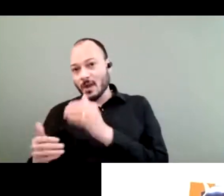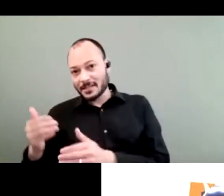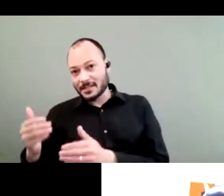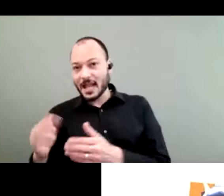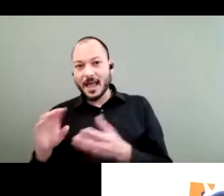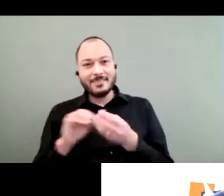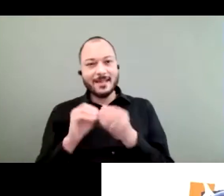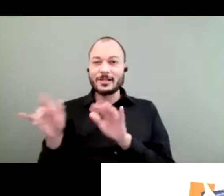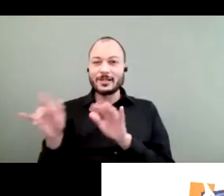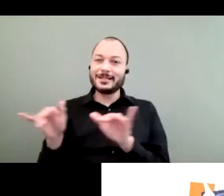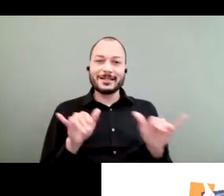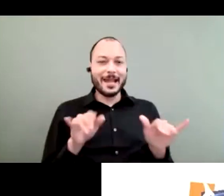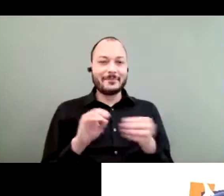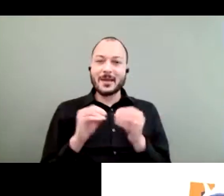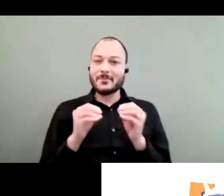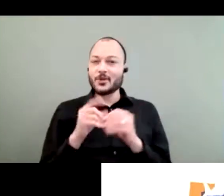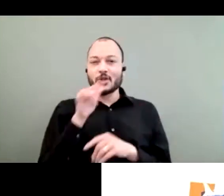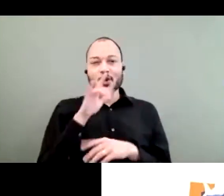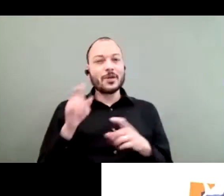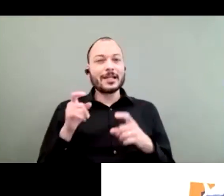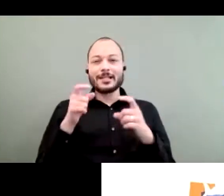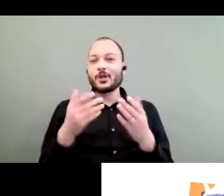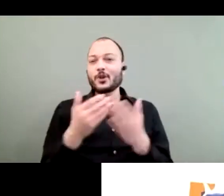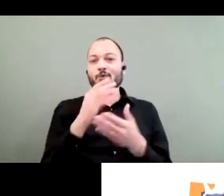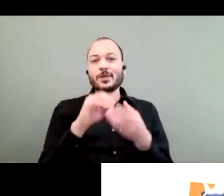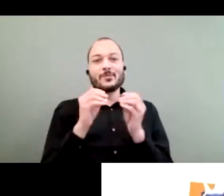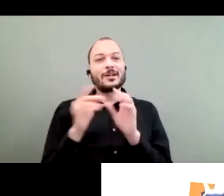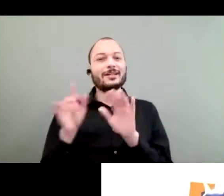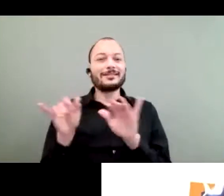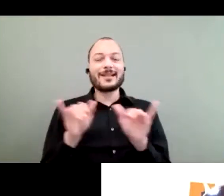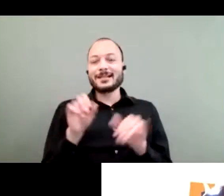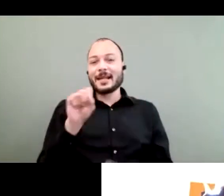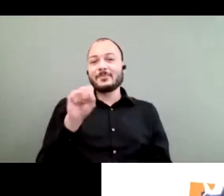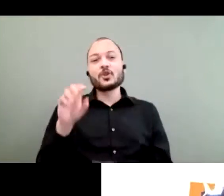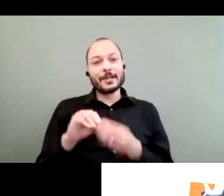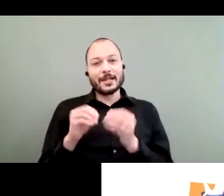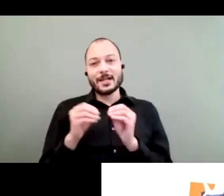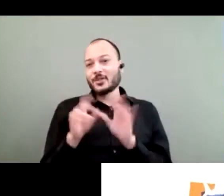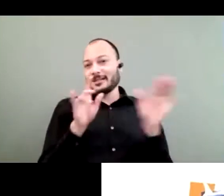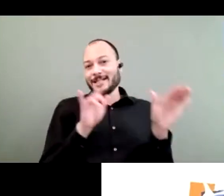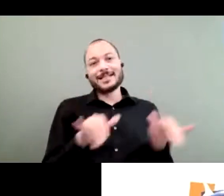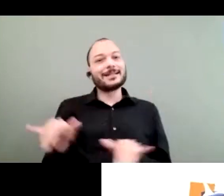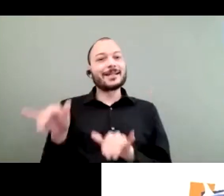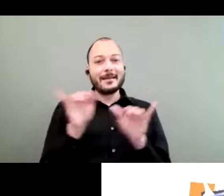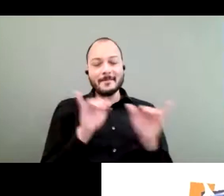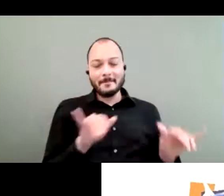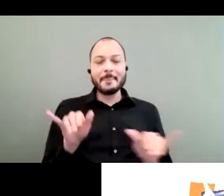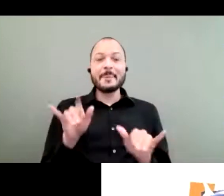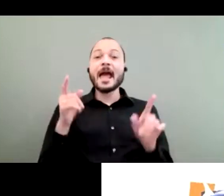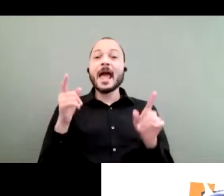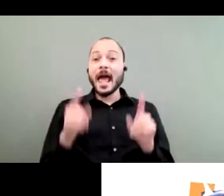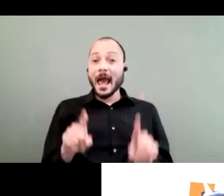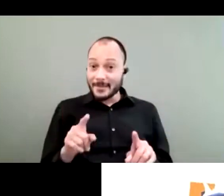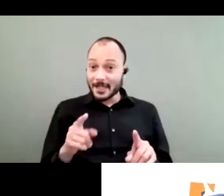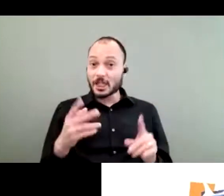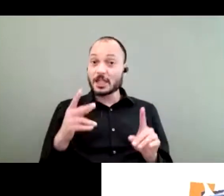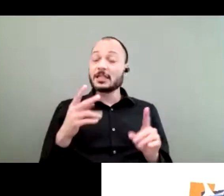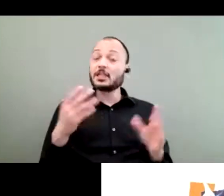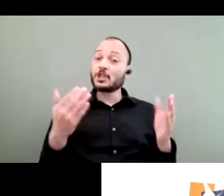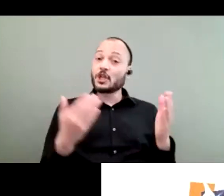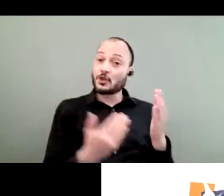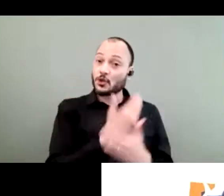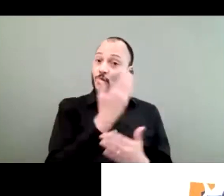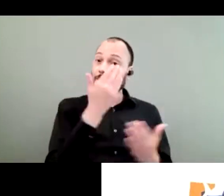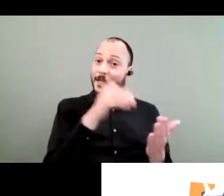You don't get issued a brand new number. It's like a social security number. So once that number gets renewed, then the return will